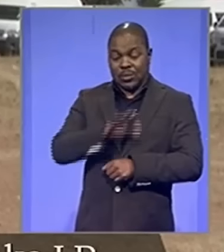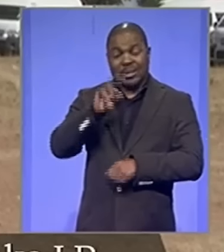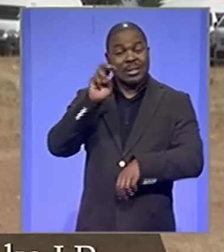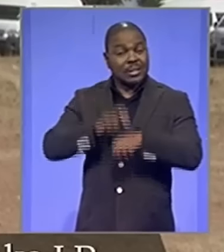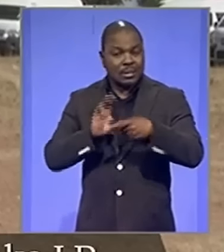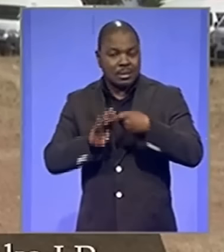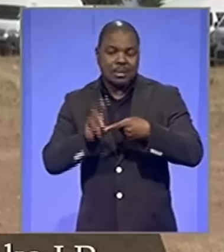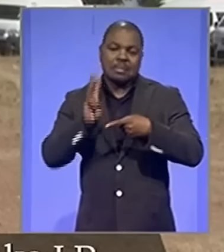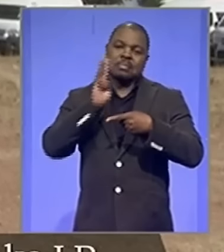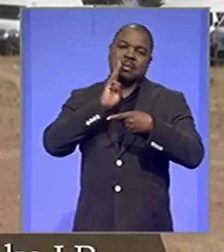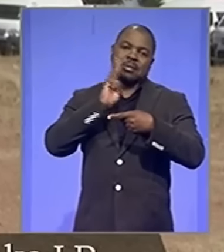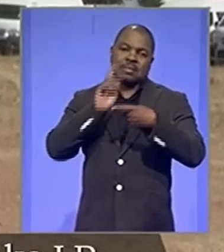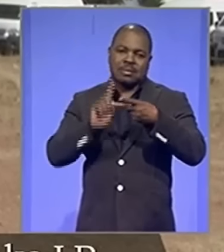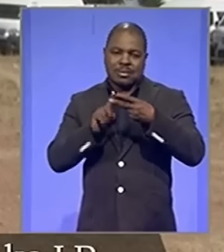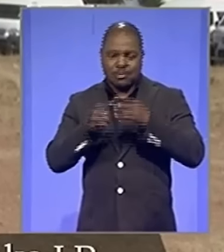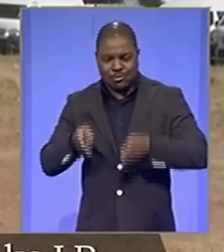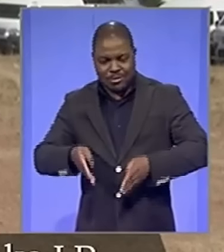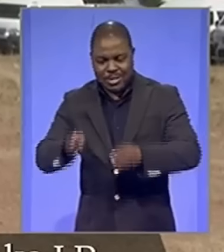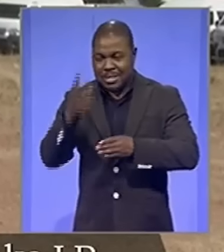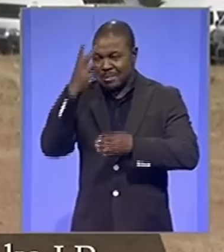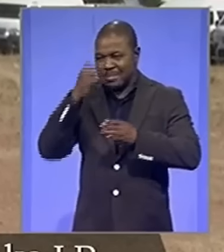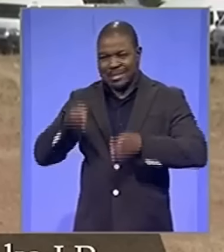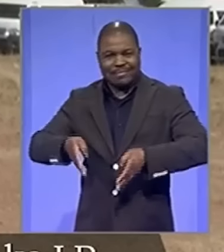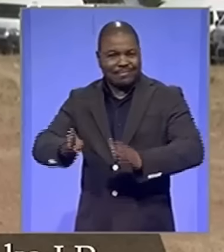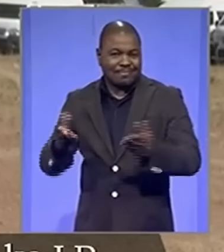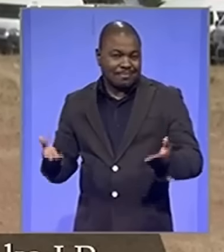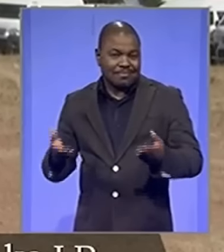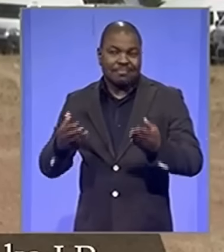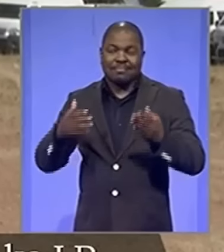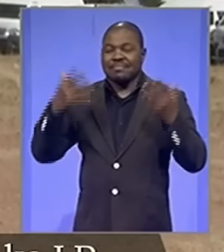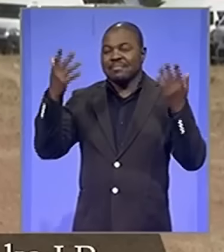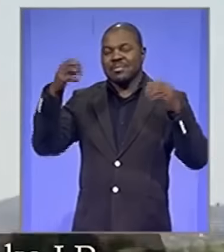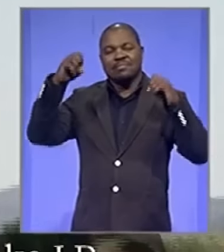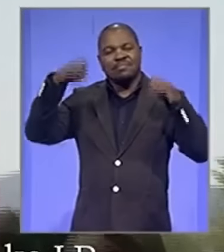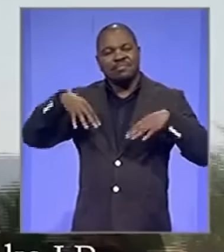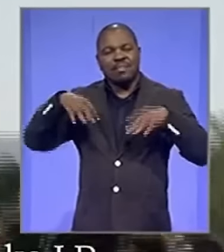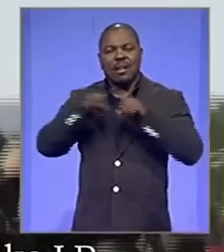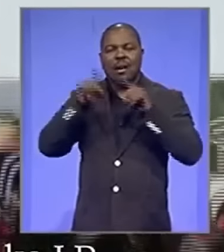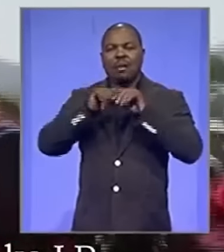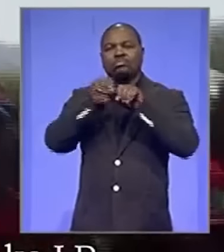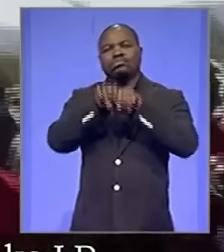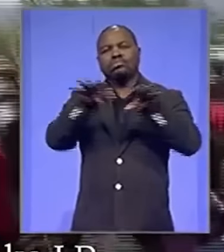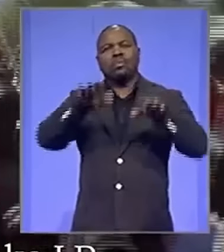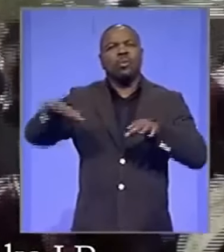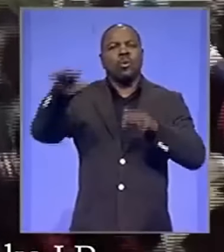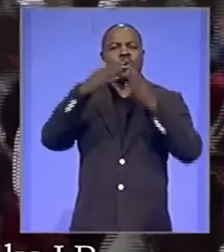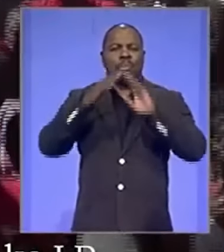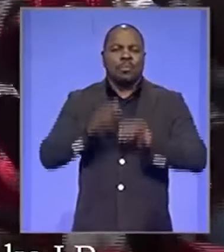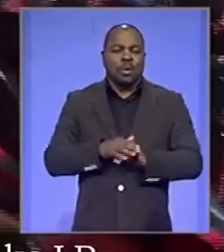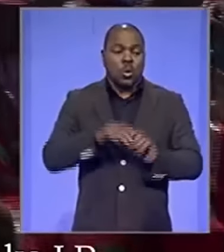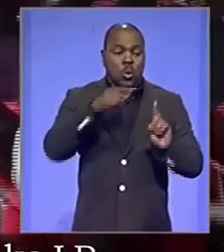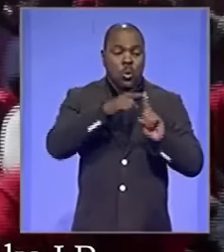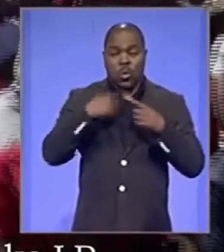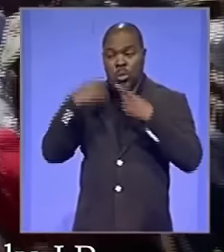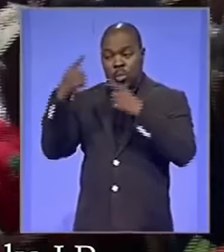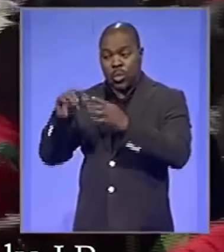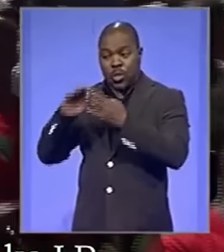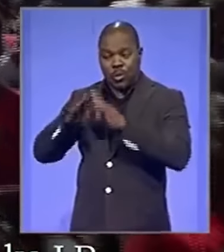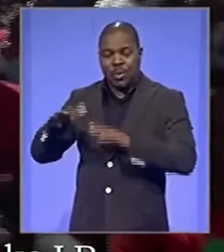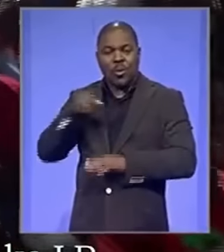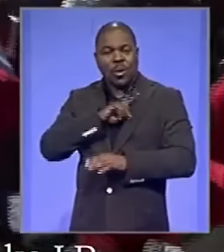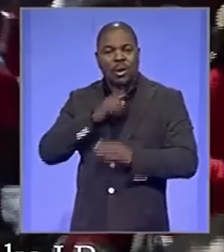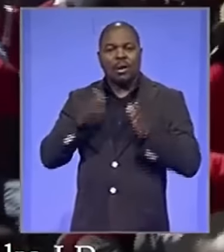tlhoka ditsela especially skontiri and then mabone a diapholo laete. Ketelo ya malema ka motseng wa Mmapoi ke karolo ya go